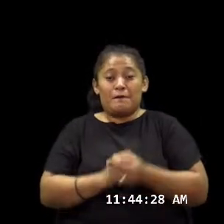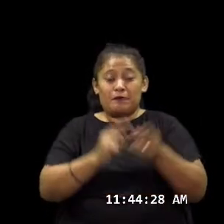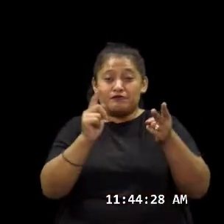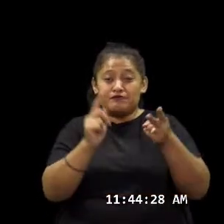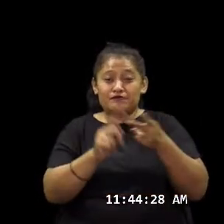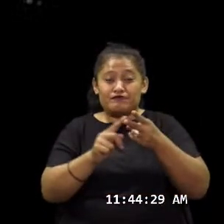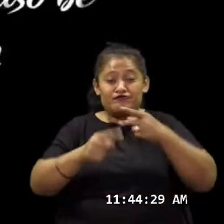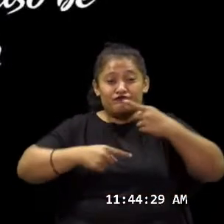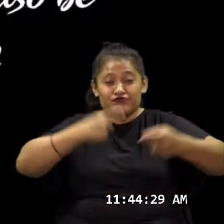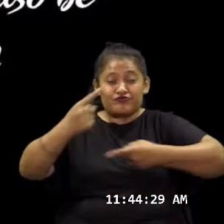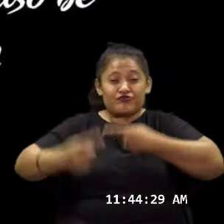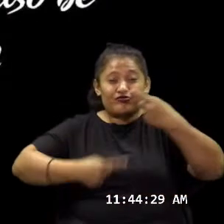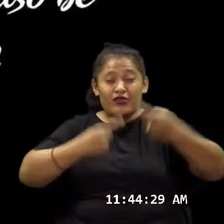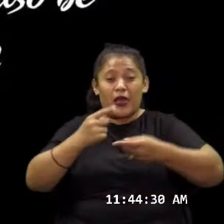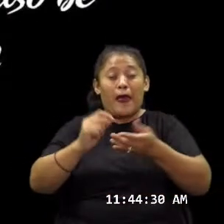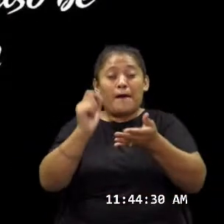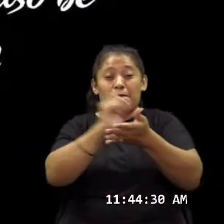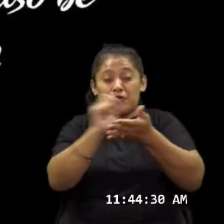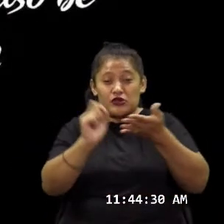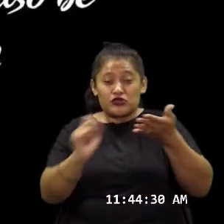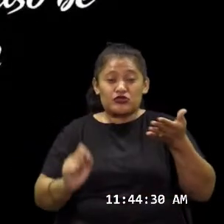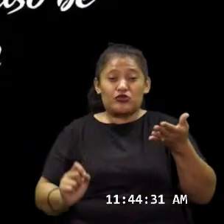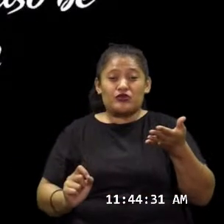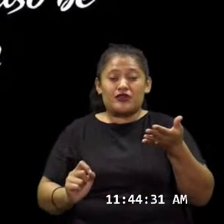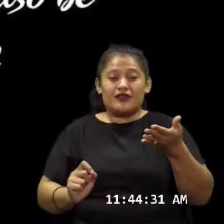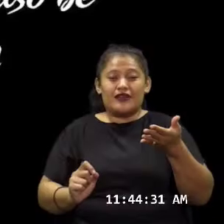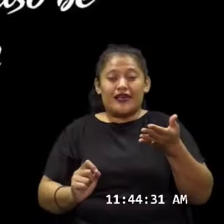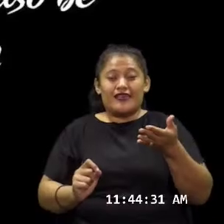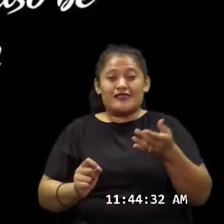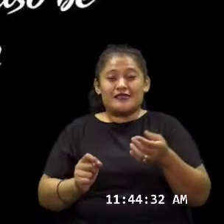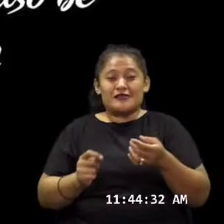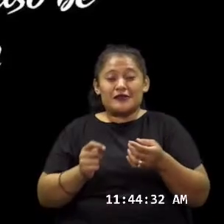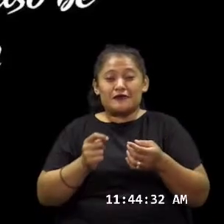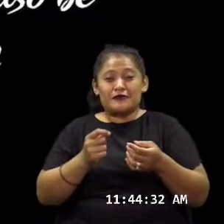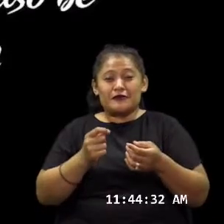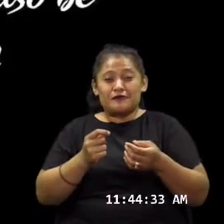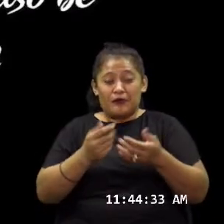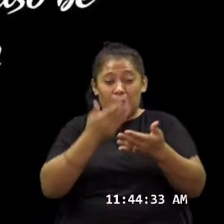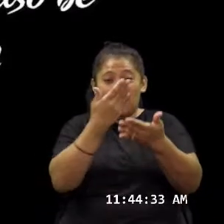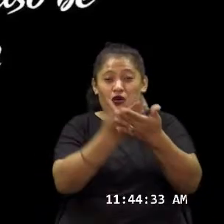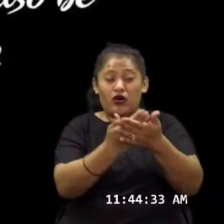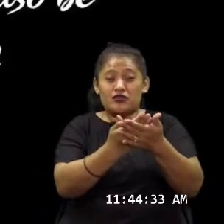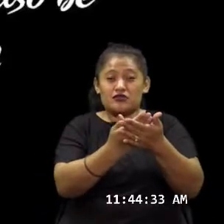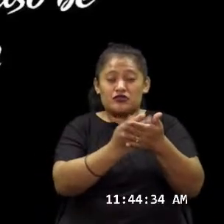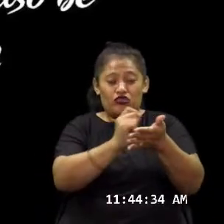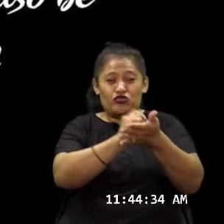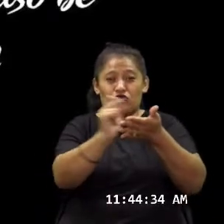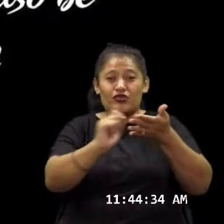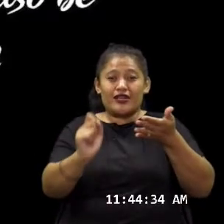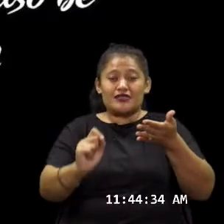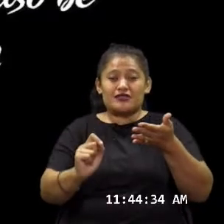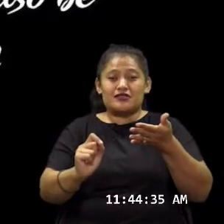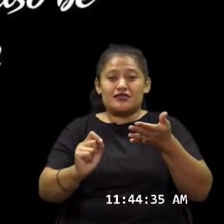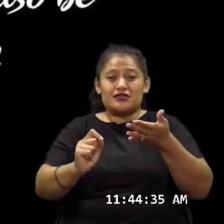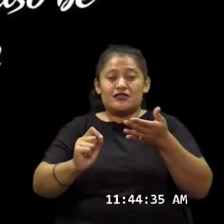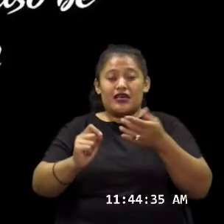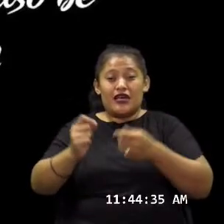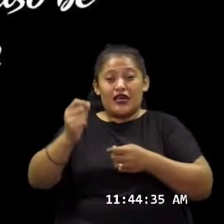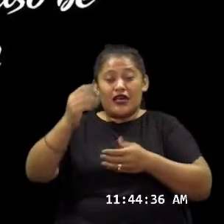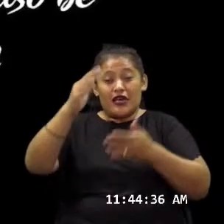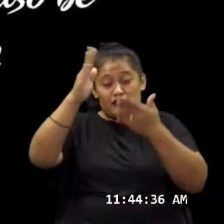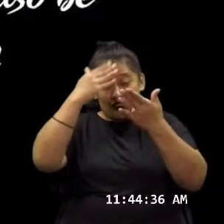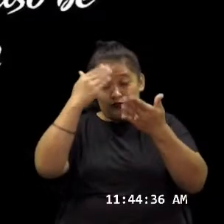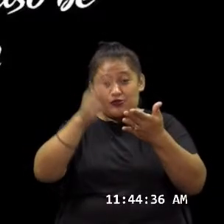definition, a personal writing is a piece of writing that is based on a writer's past